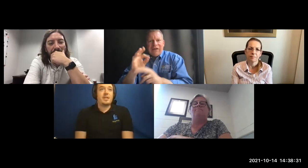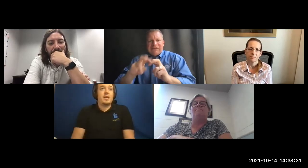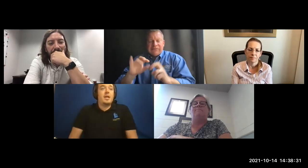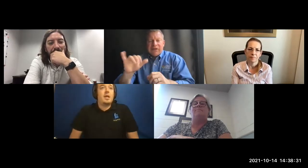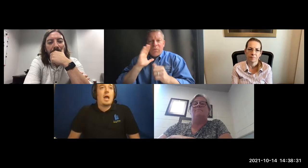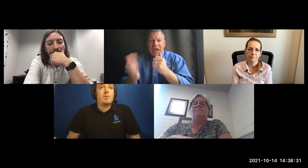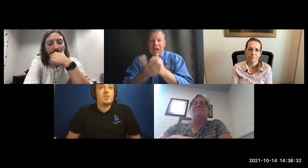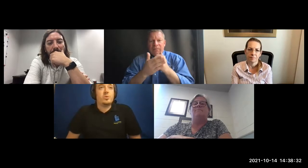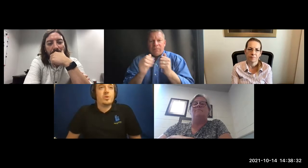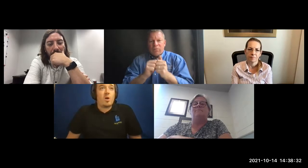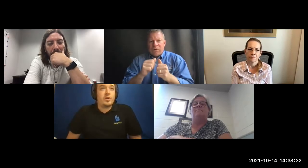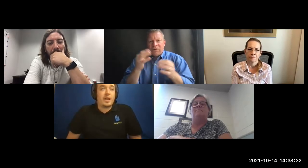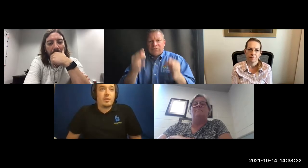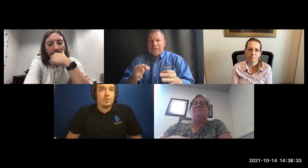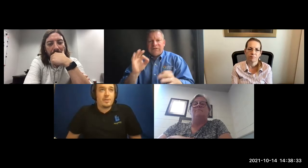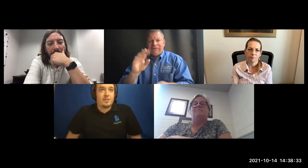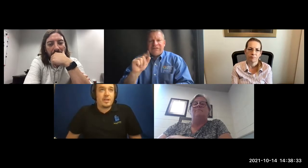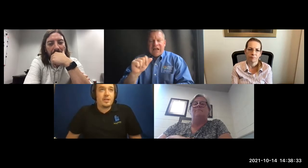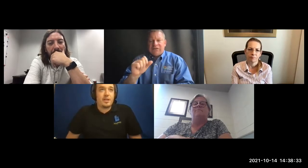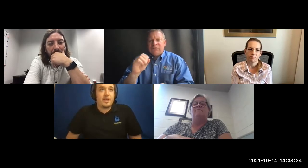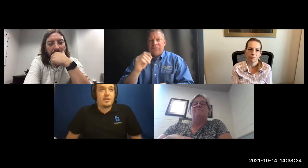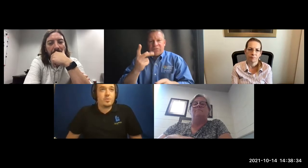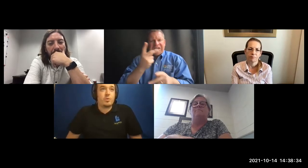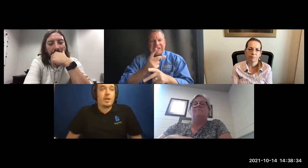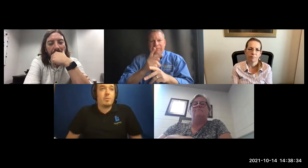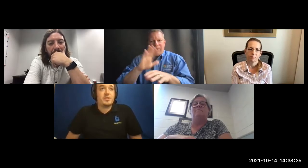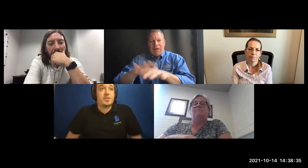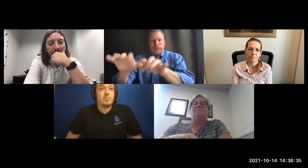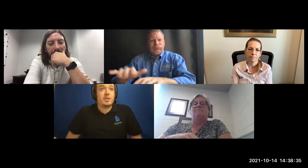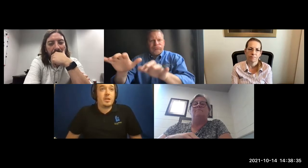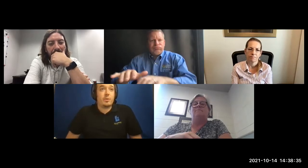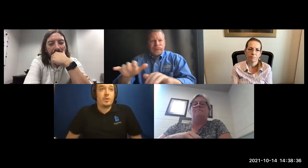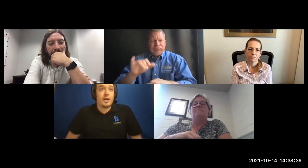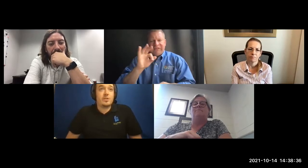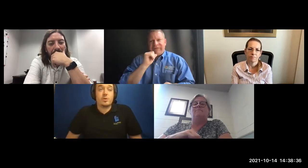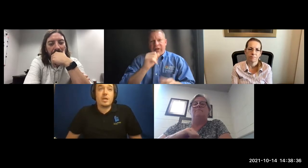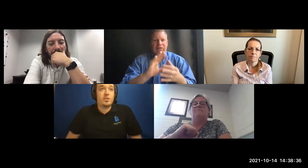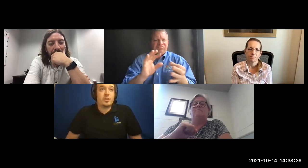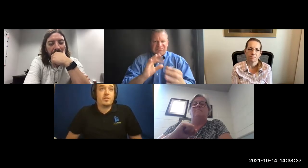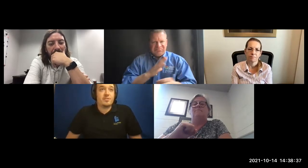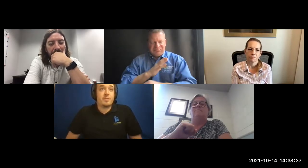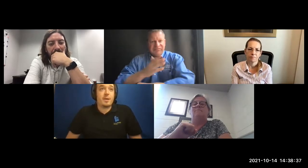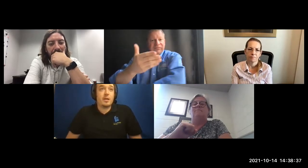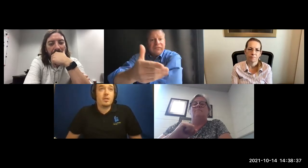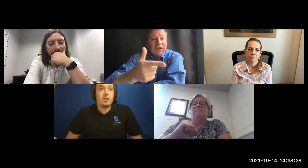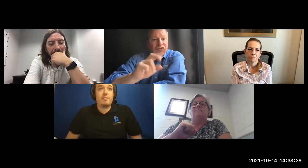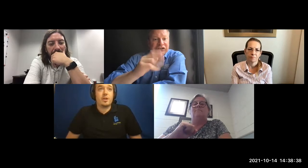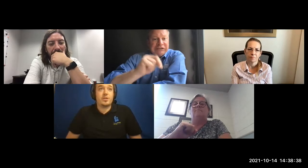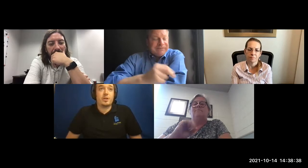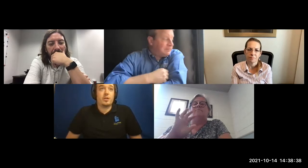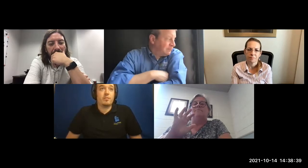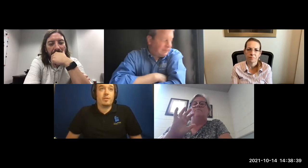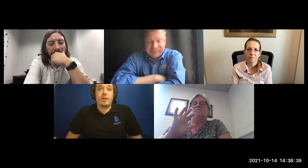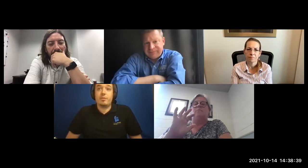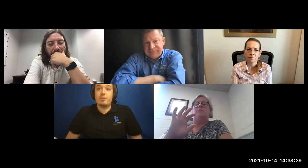nice to see how many schools are tracking what types of data, and that this will really help us determine the data we want to track. So keep on sharing this feedback if you're